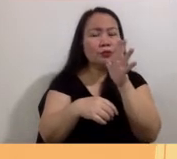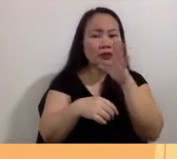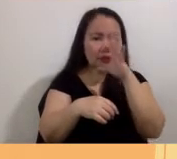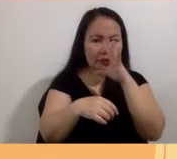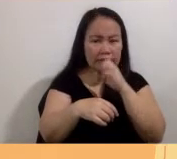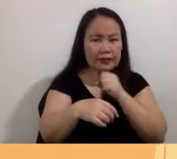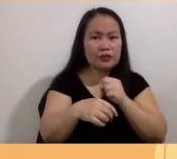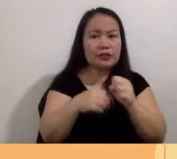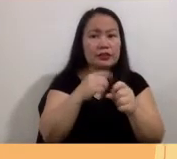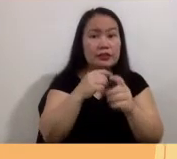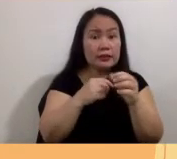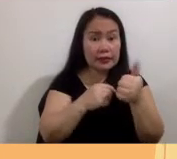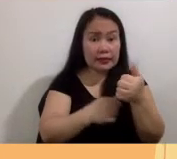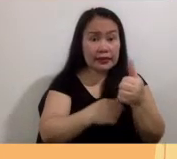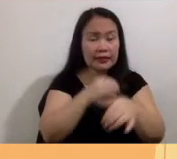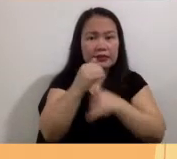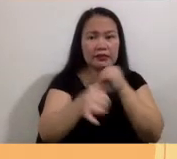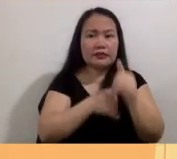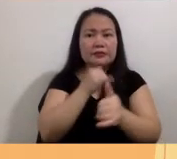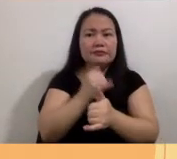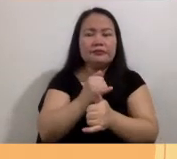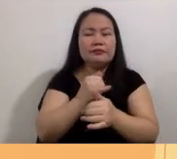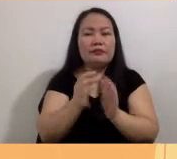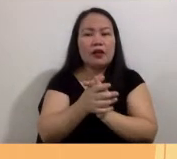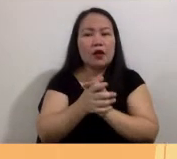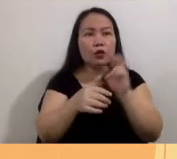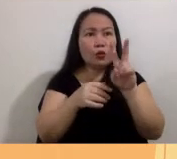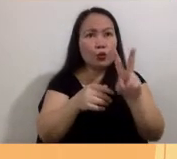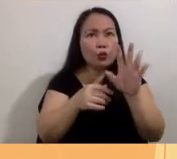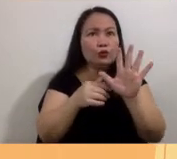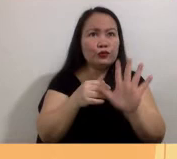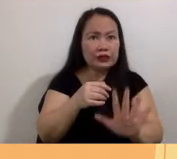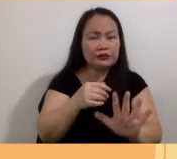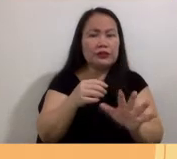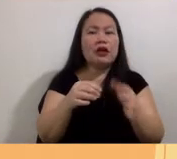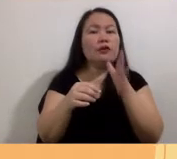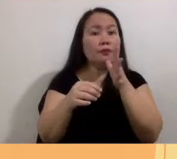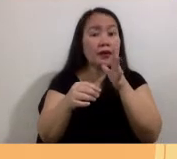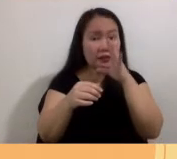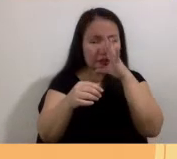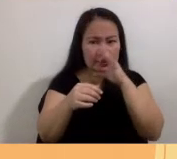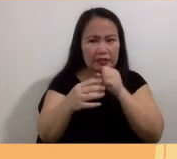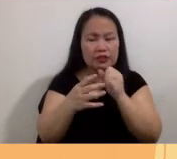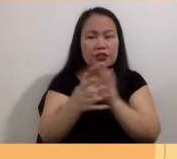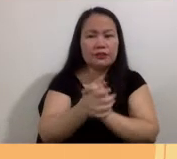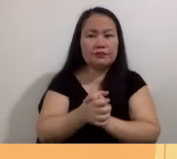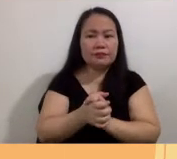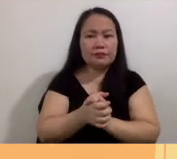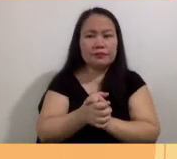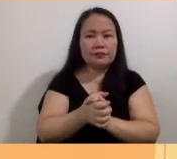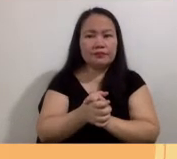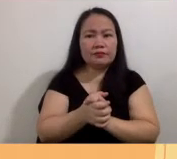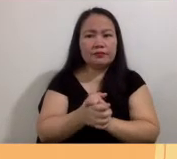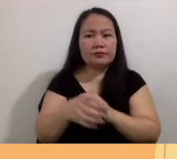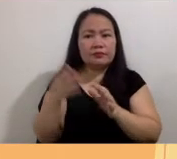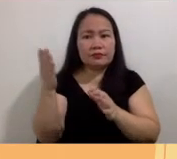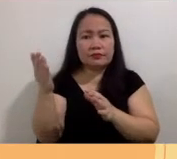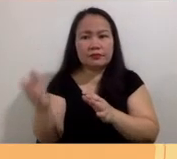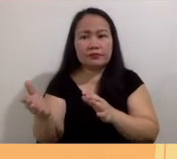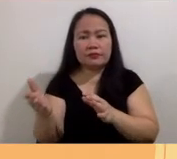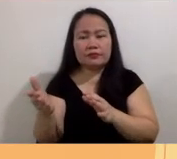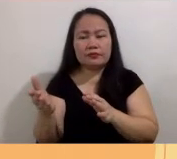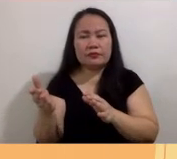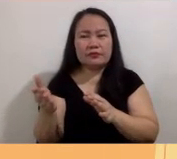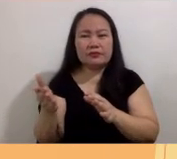10 years, she will be 2/5 of her mother's age. So, ito yung age ni daughter in 10